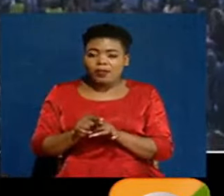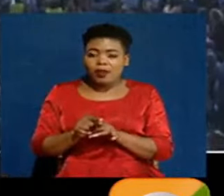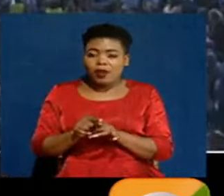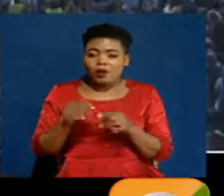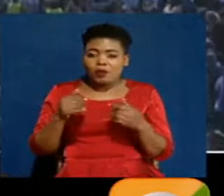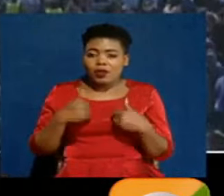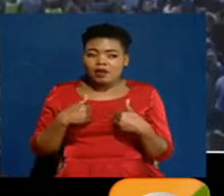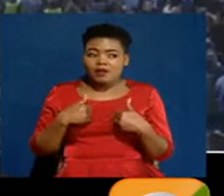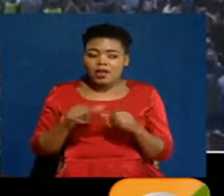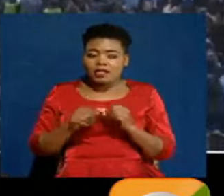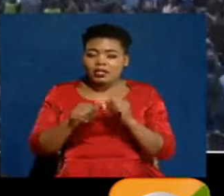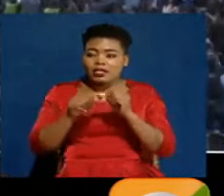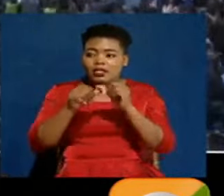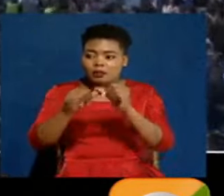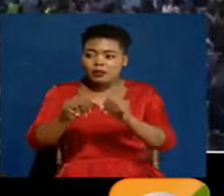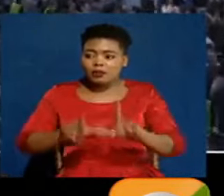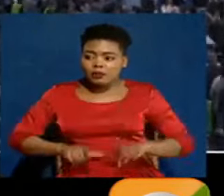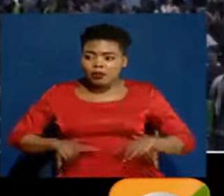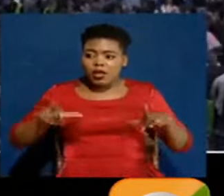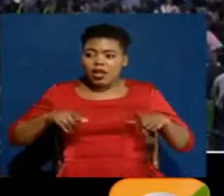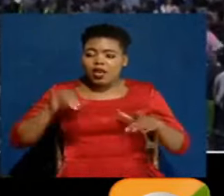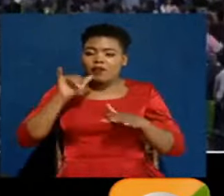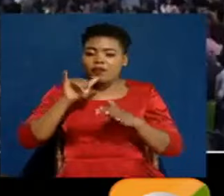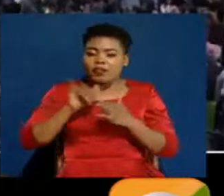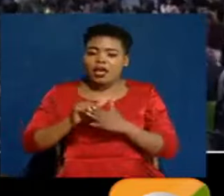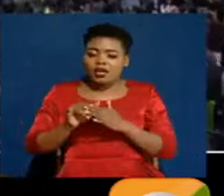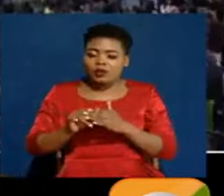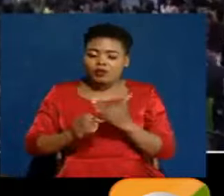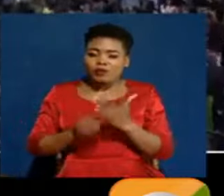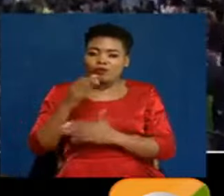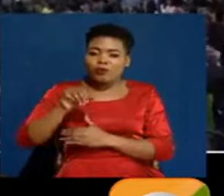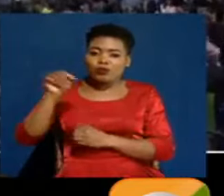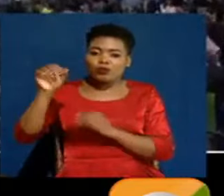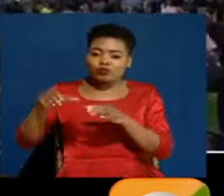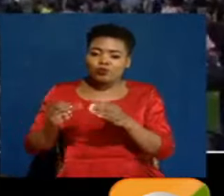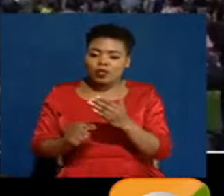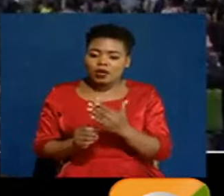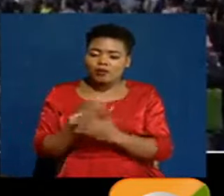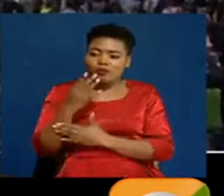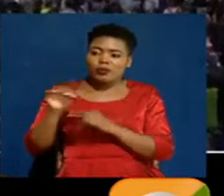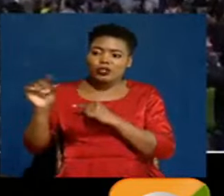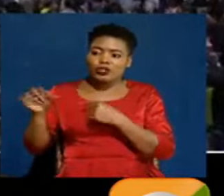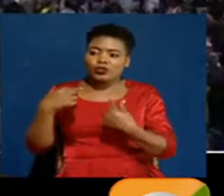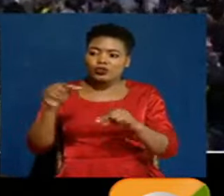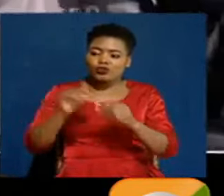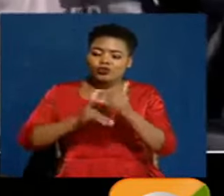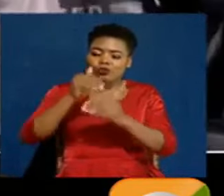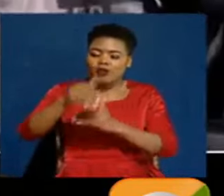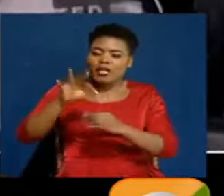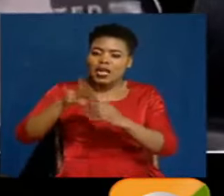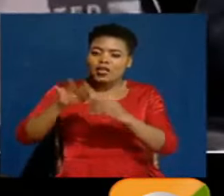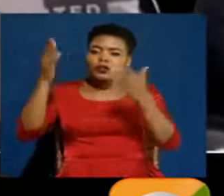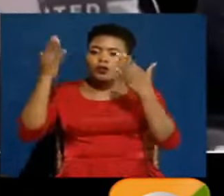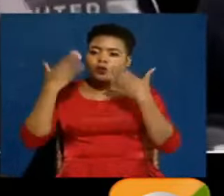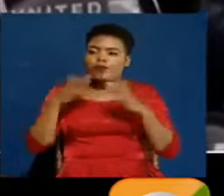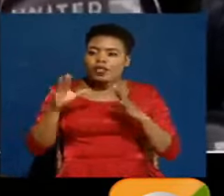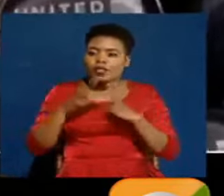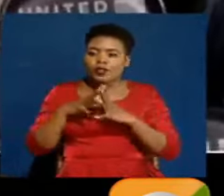have a sustainable life rather than a short-lived life. And Frank, I think we can jointly share this,